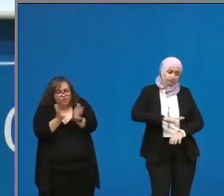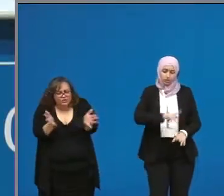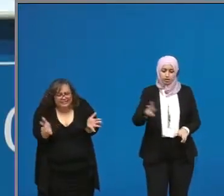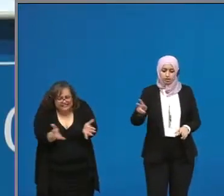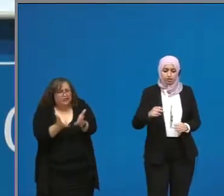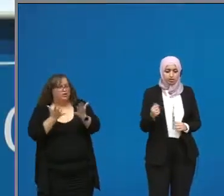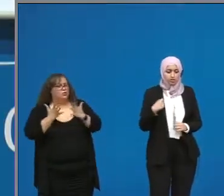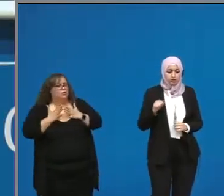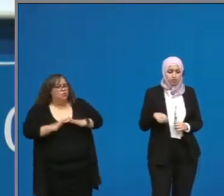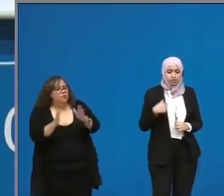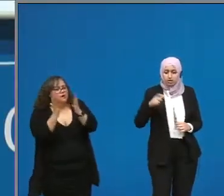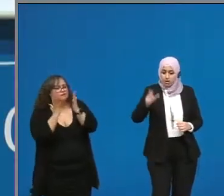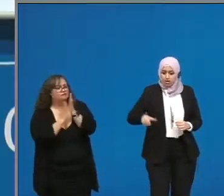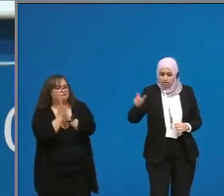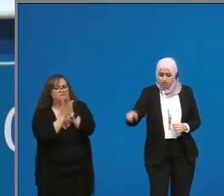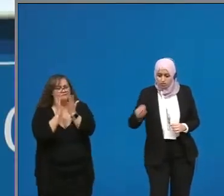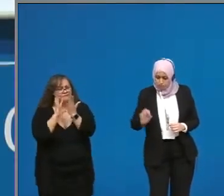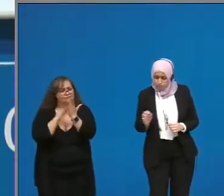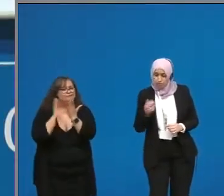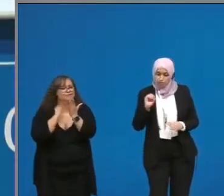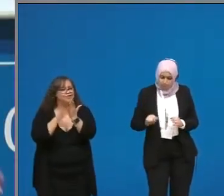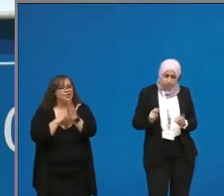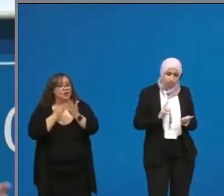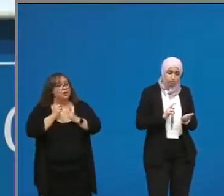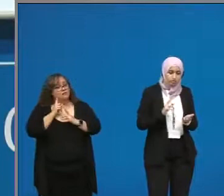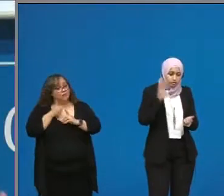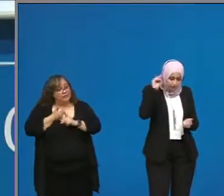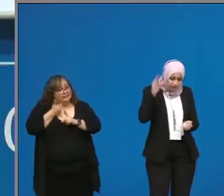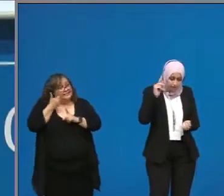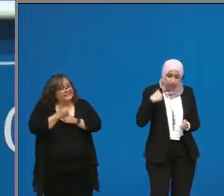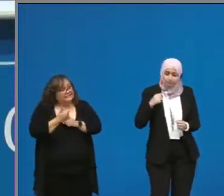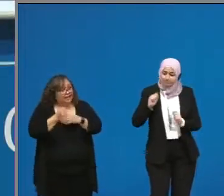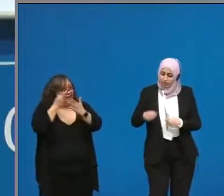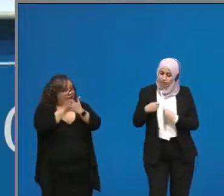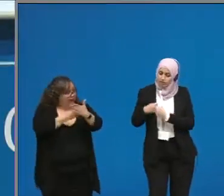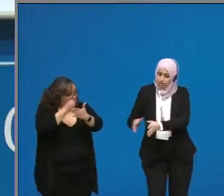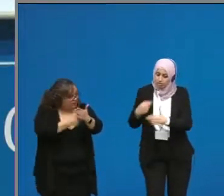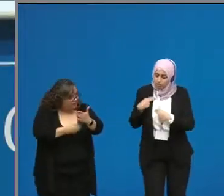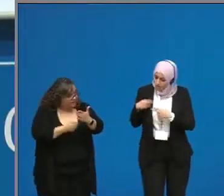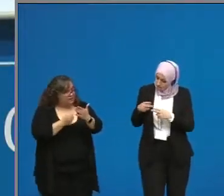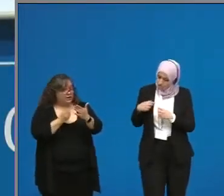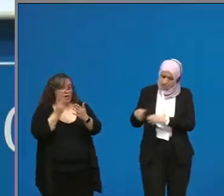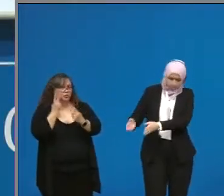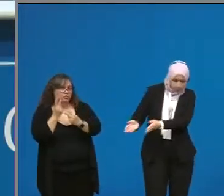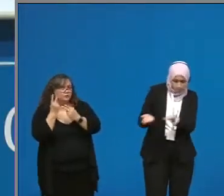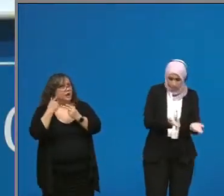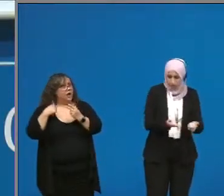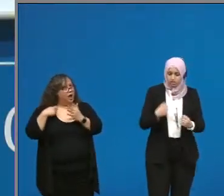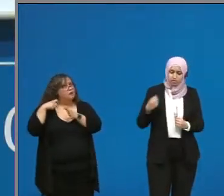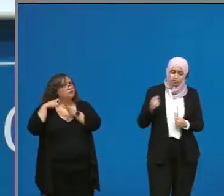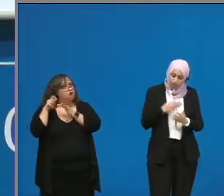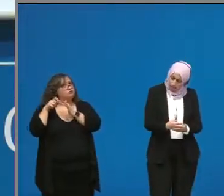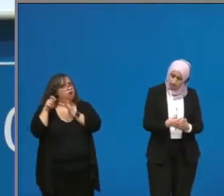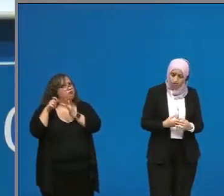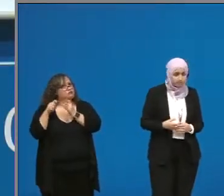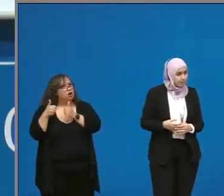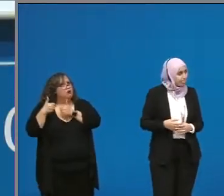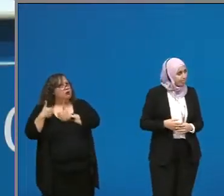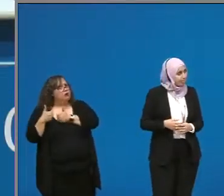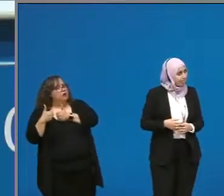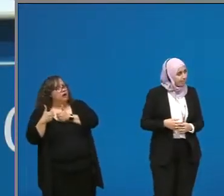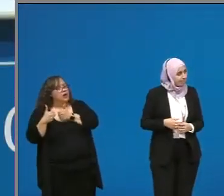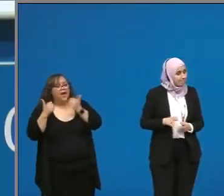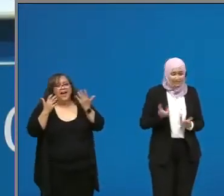them opportunities for self-efficacy, to review what they've done, what they've achieved? How do we help them set